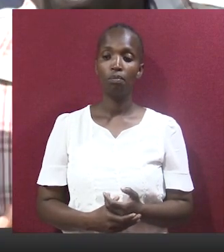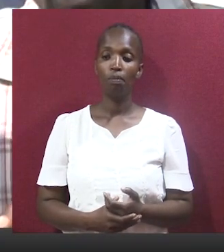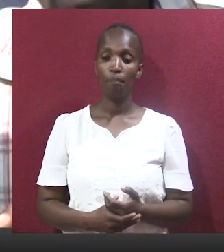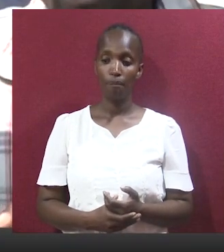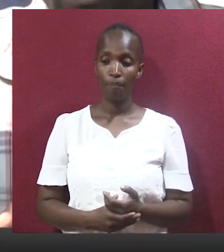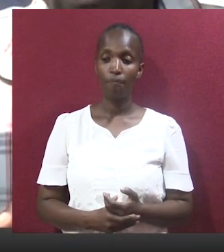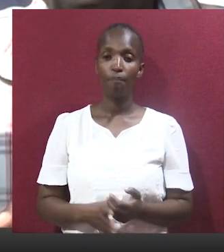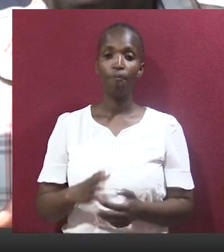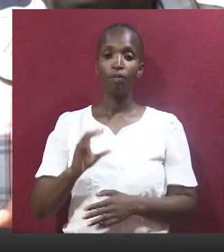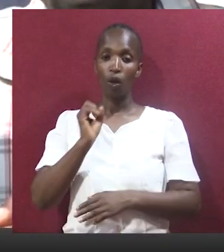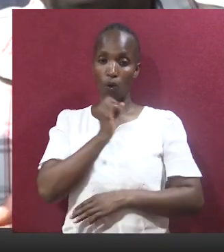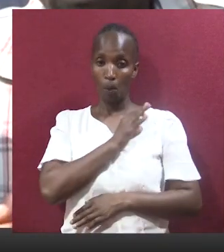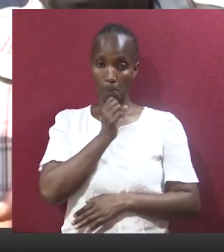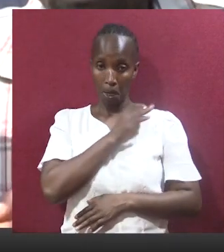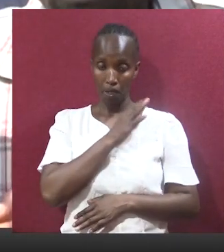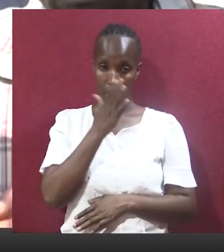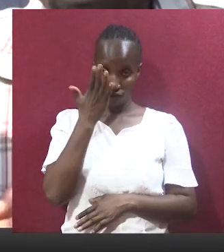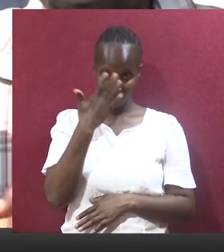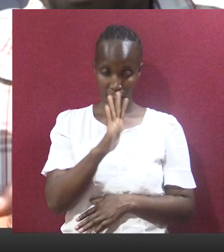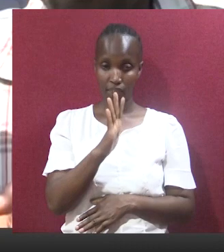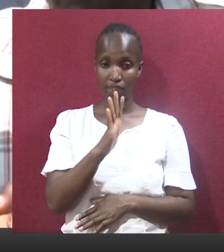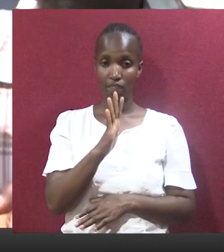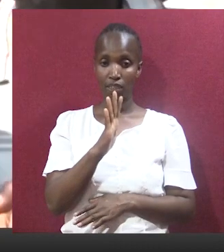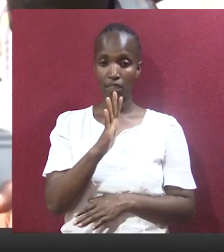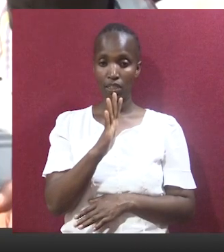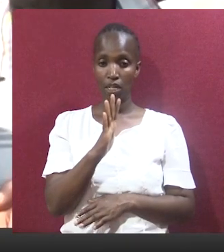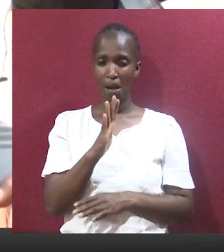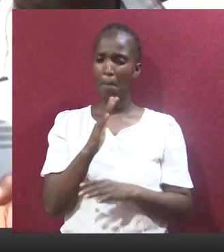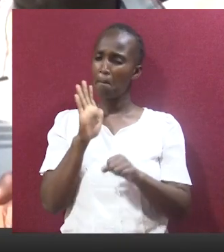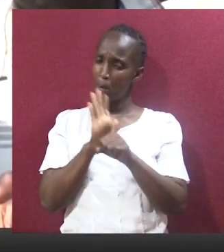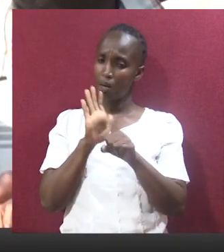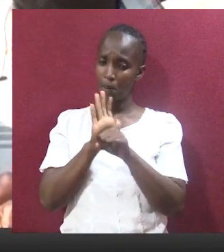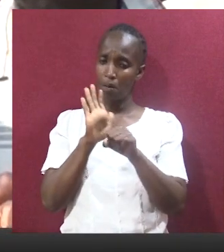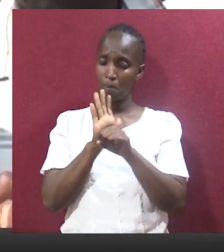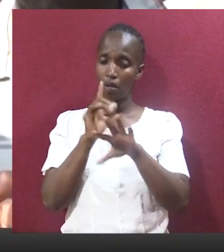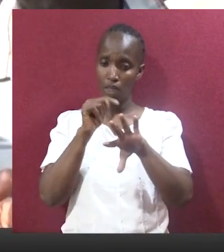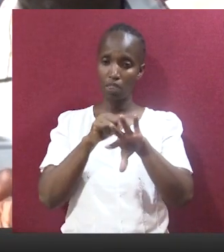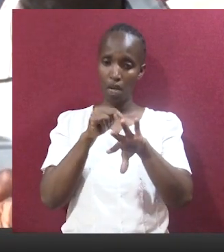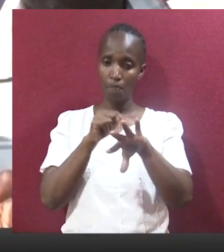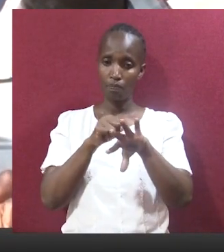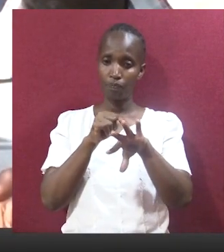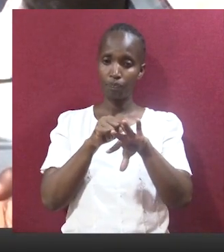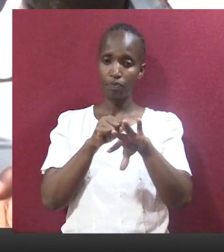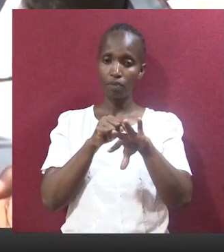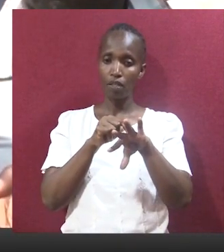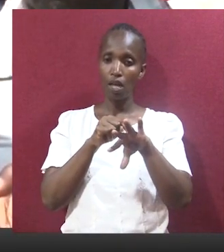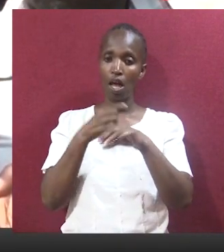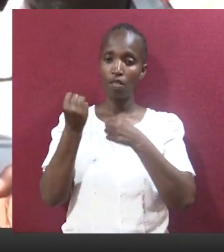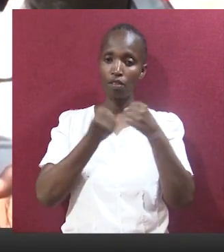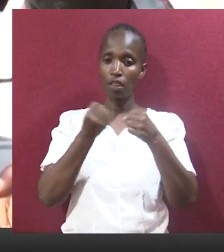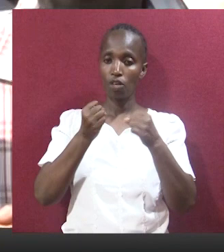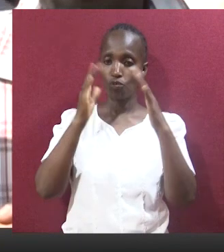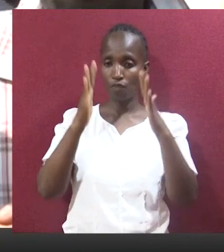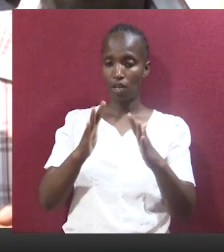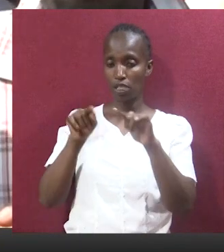we have complained several times to drive us to the